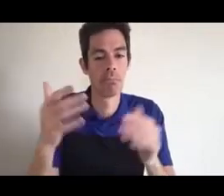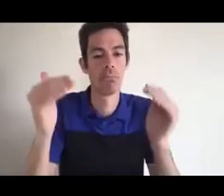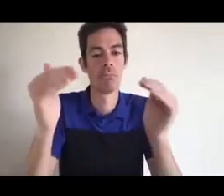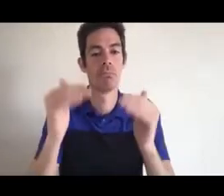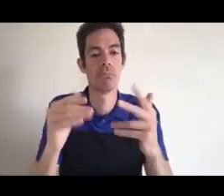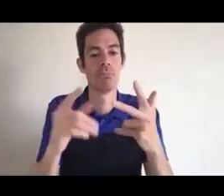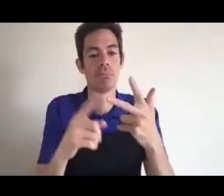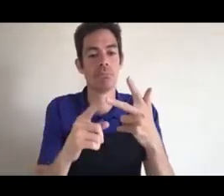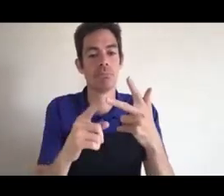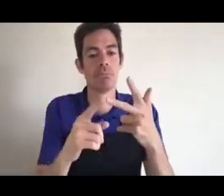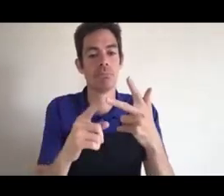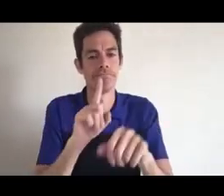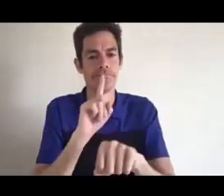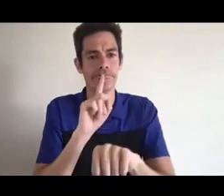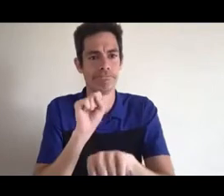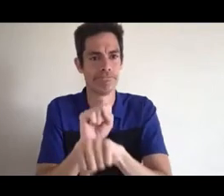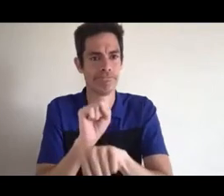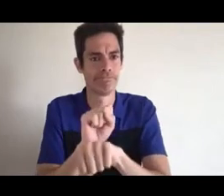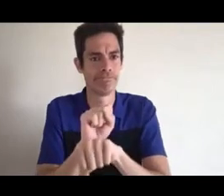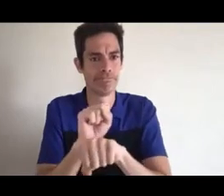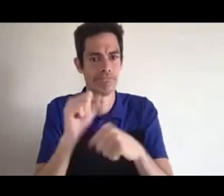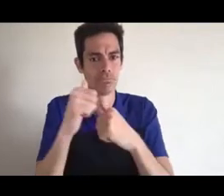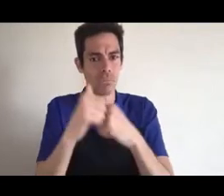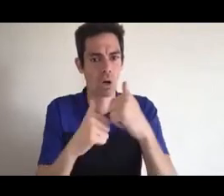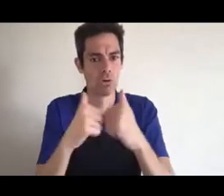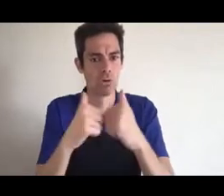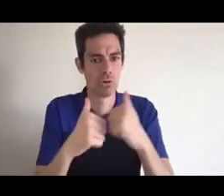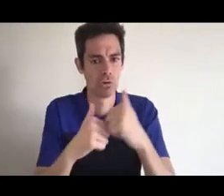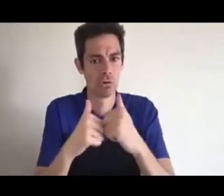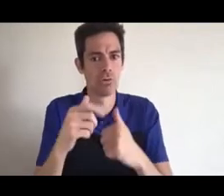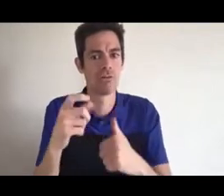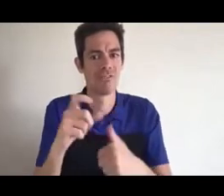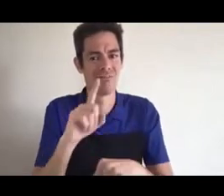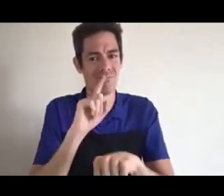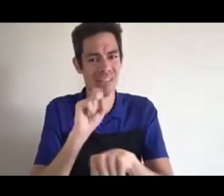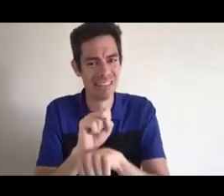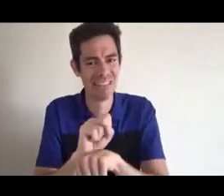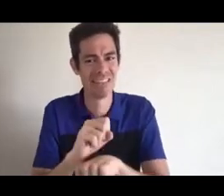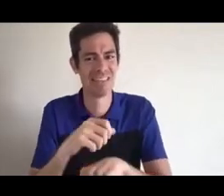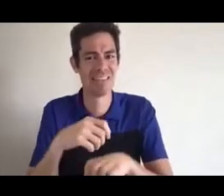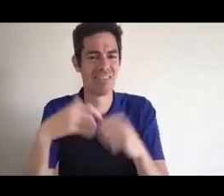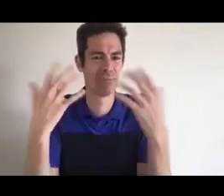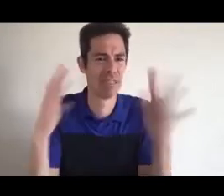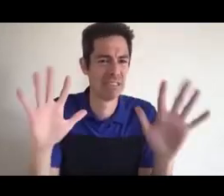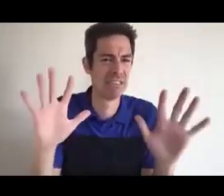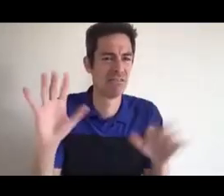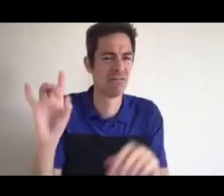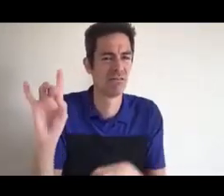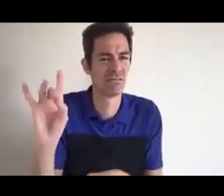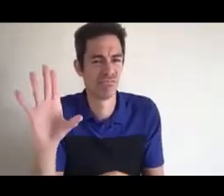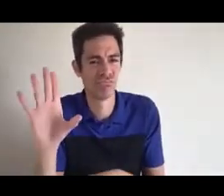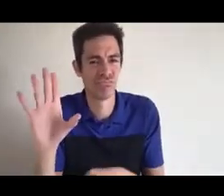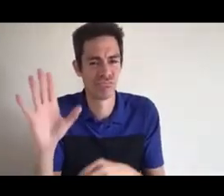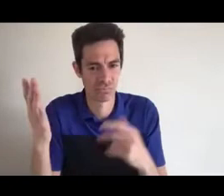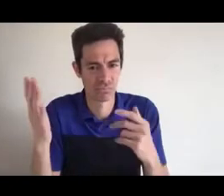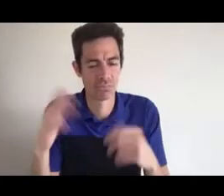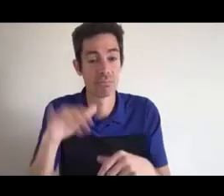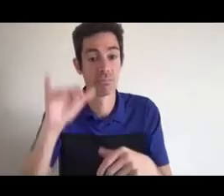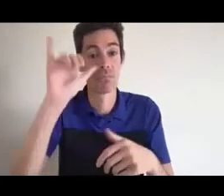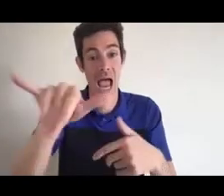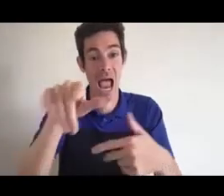oops, or pow. Indeed structure, true biz,